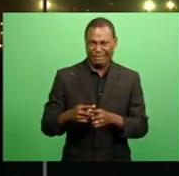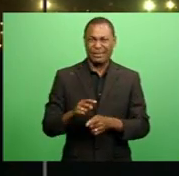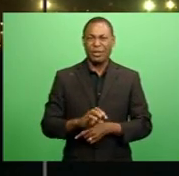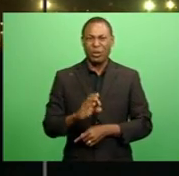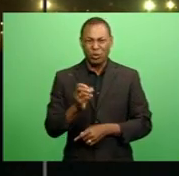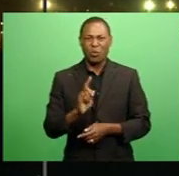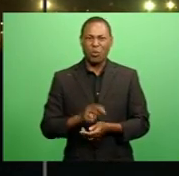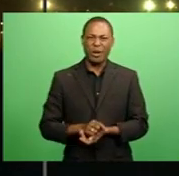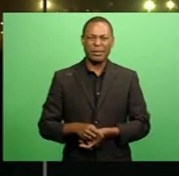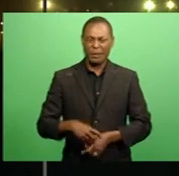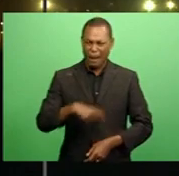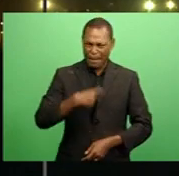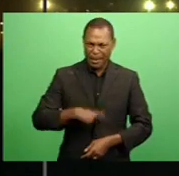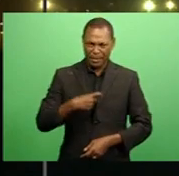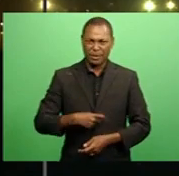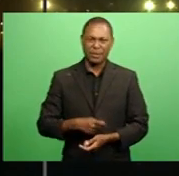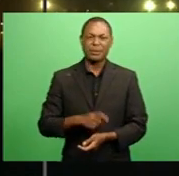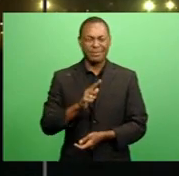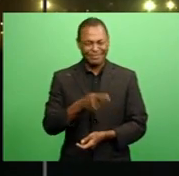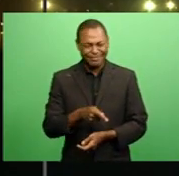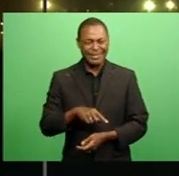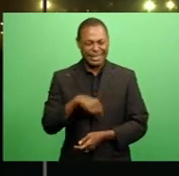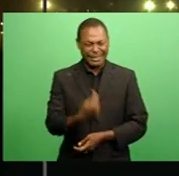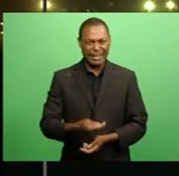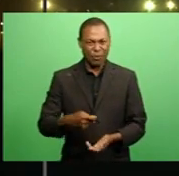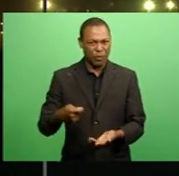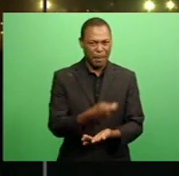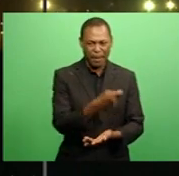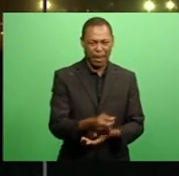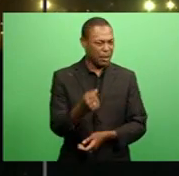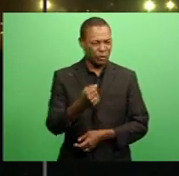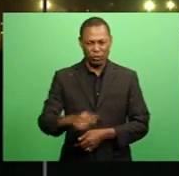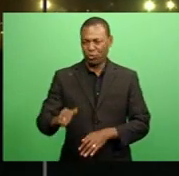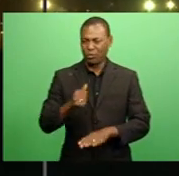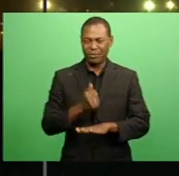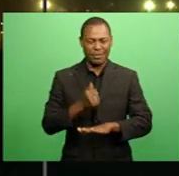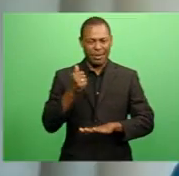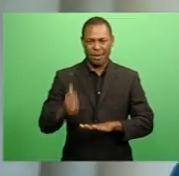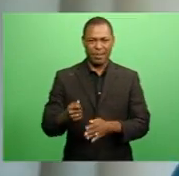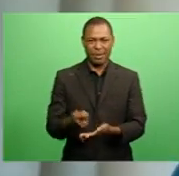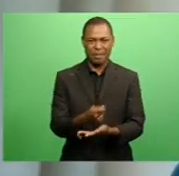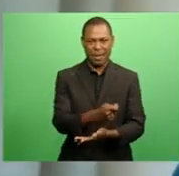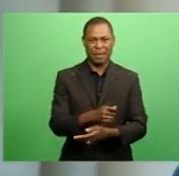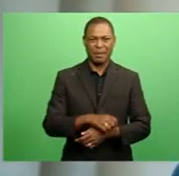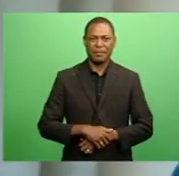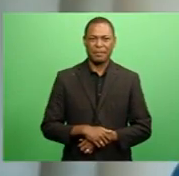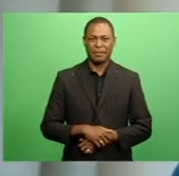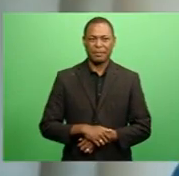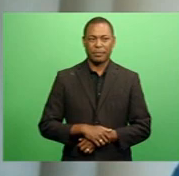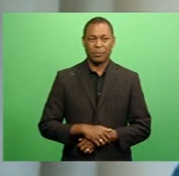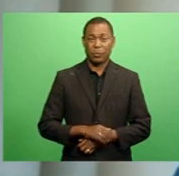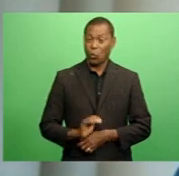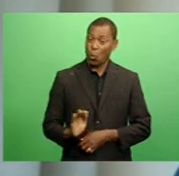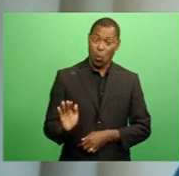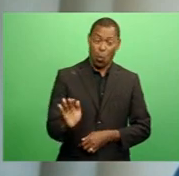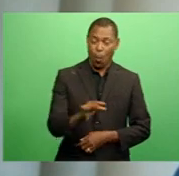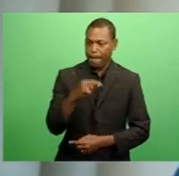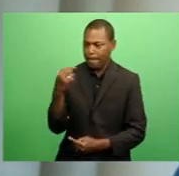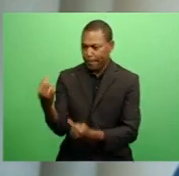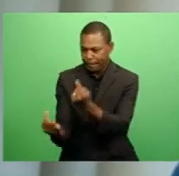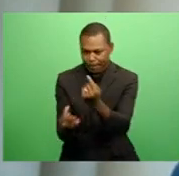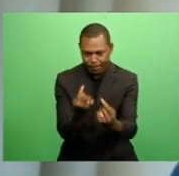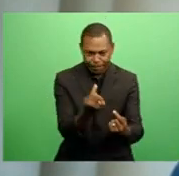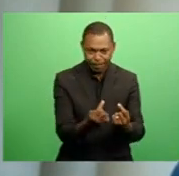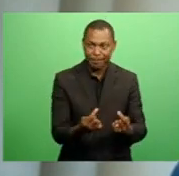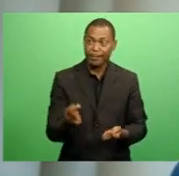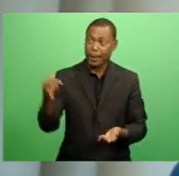the costs will be borne by him and not the Fijian government or the taxpayers. Every single person that comes to